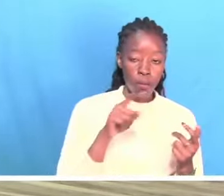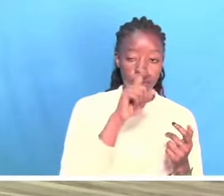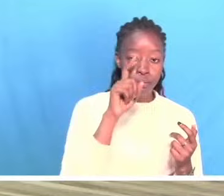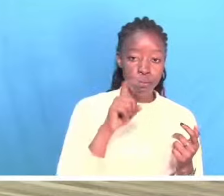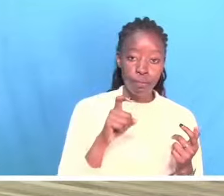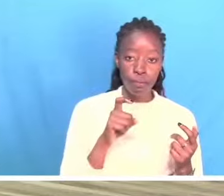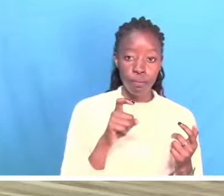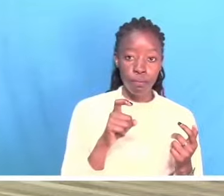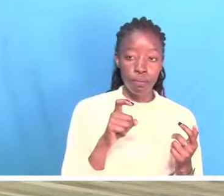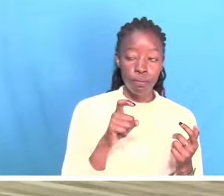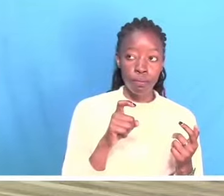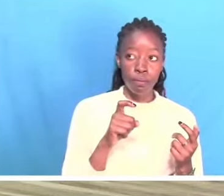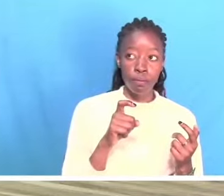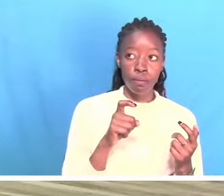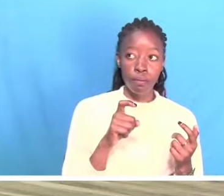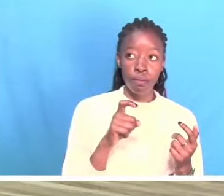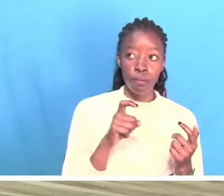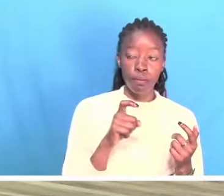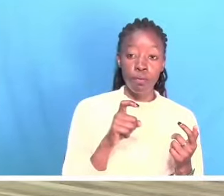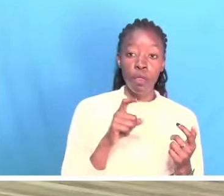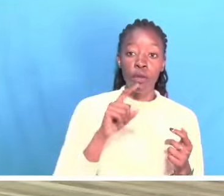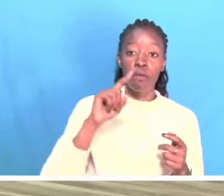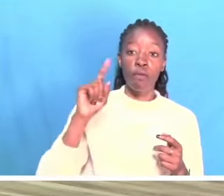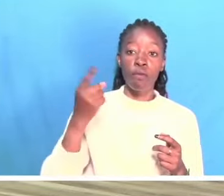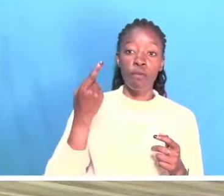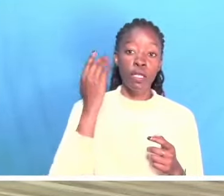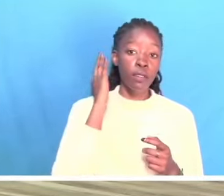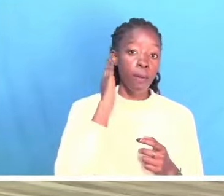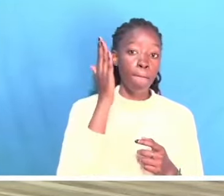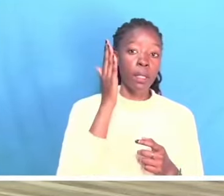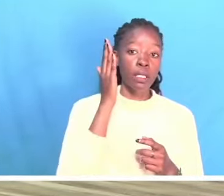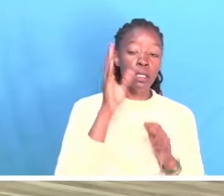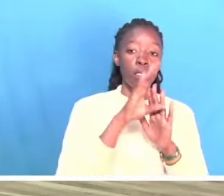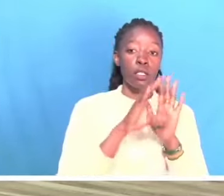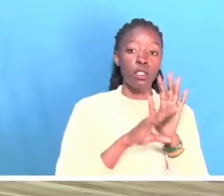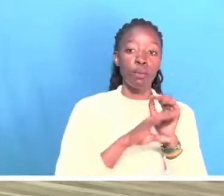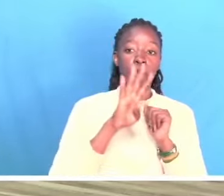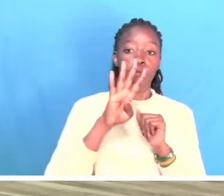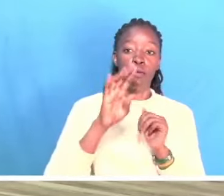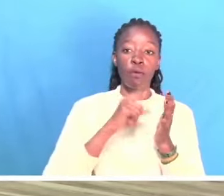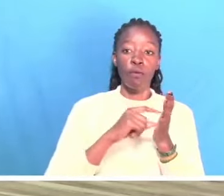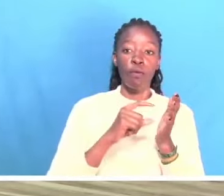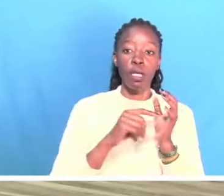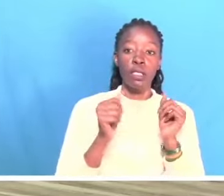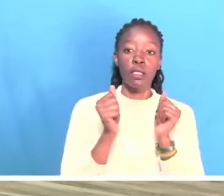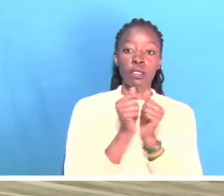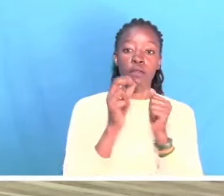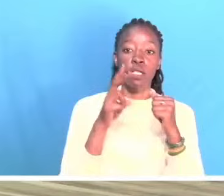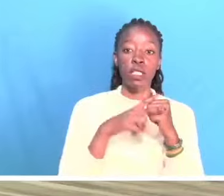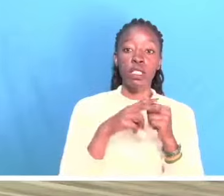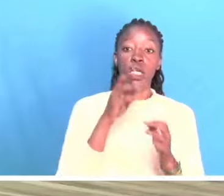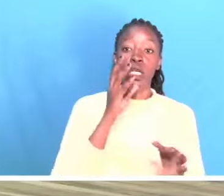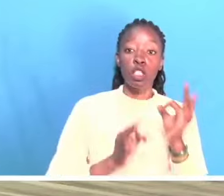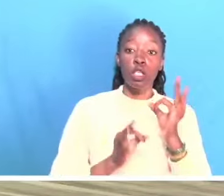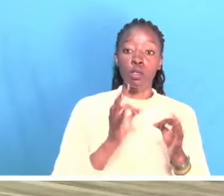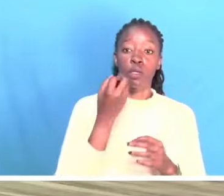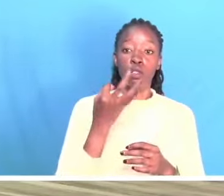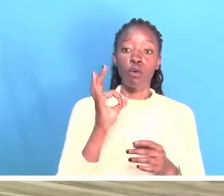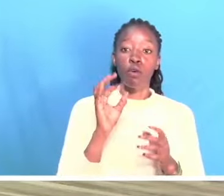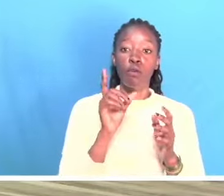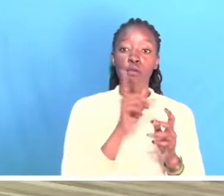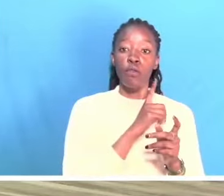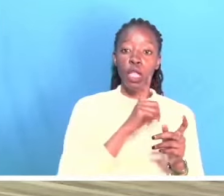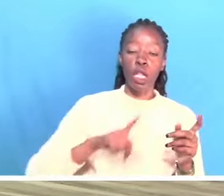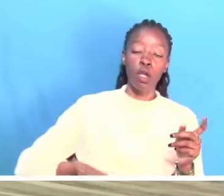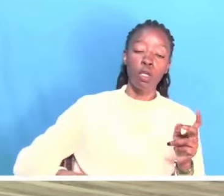shall start? According to 1 Peter chapter 4, verse 17, the judgment of the Lord